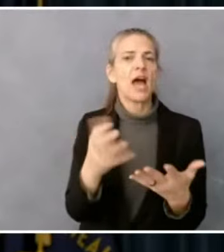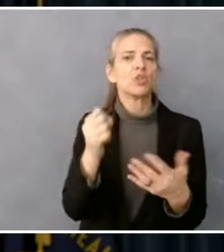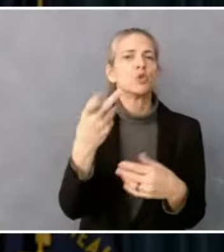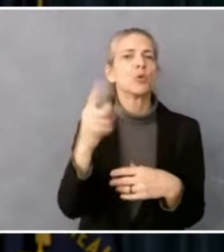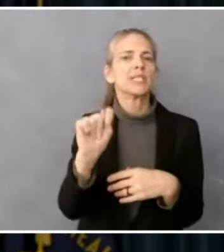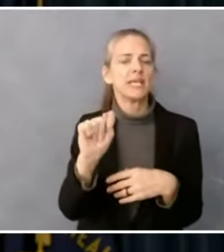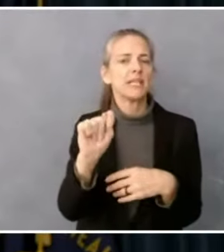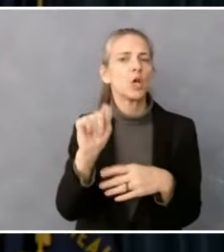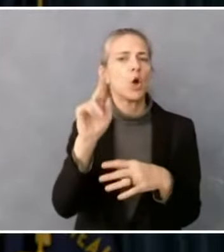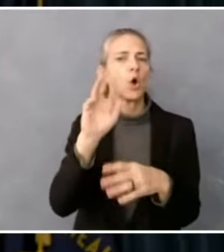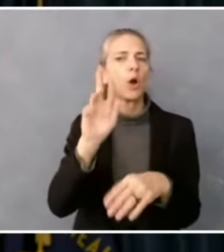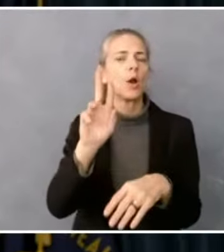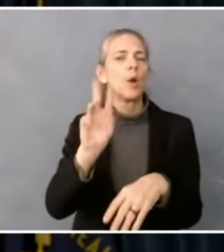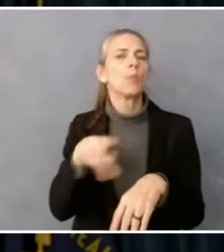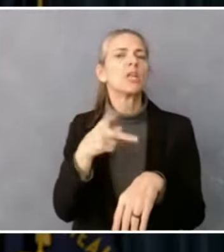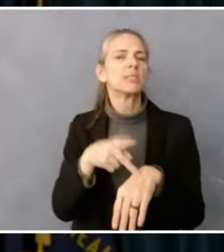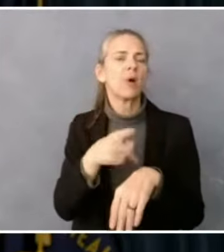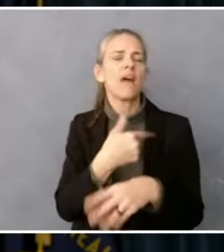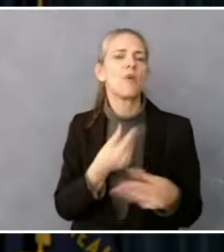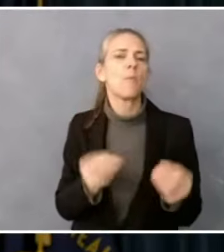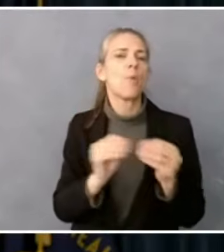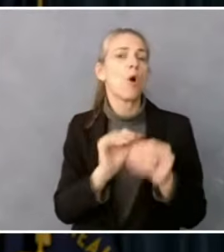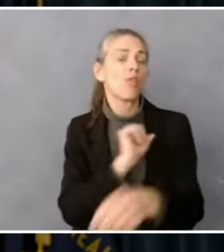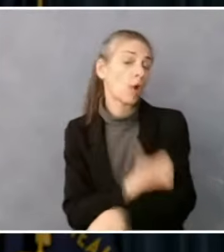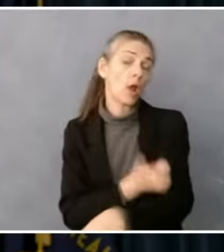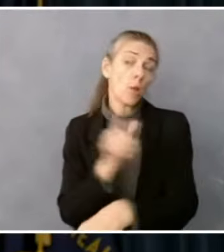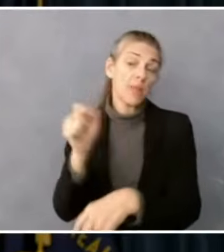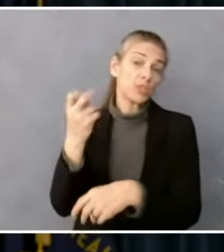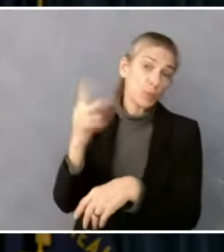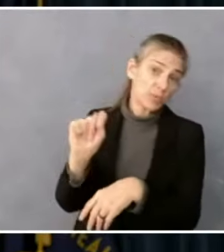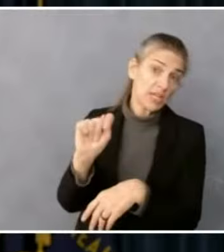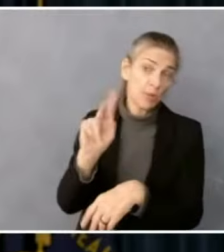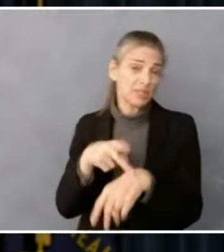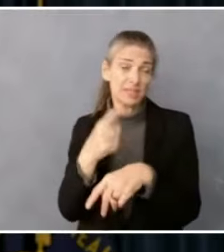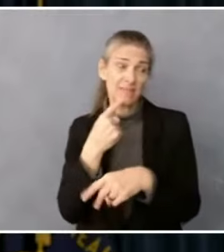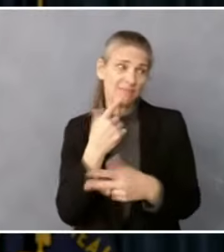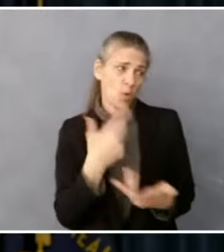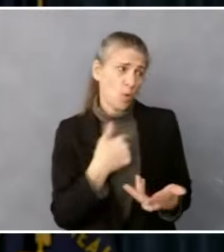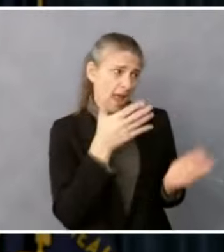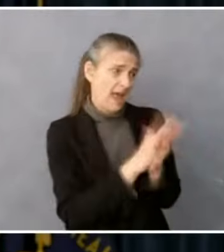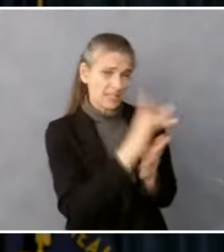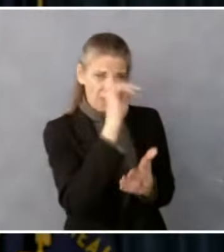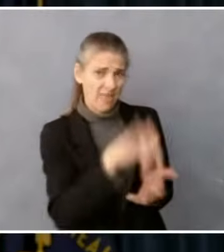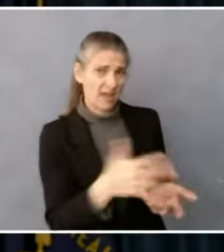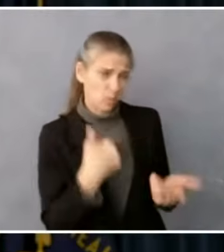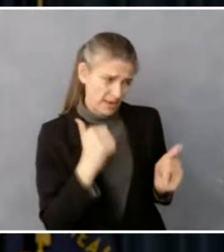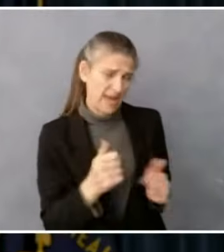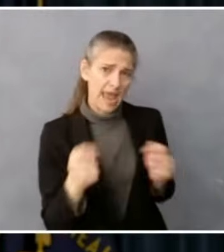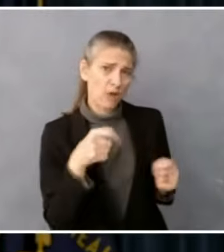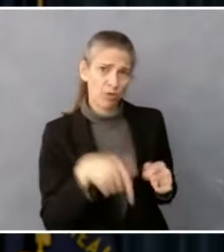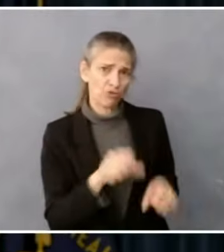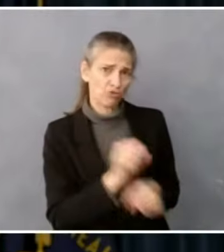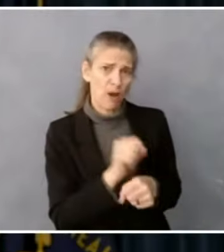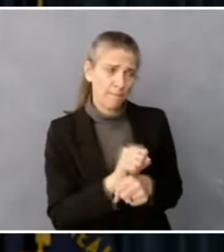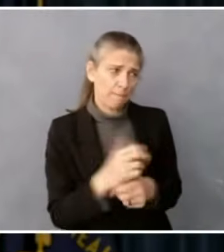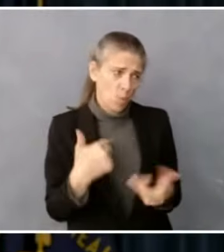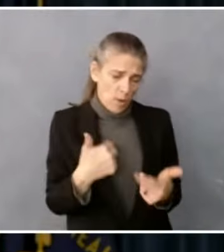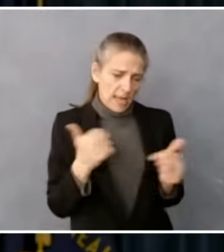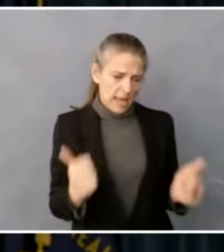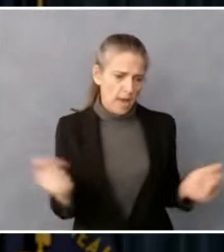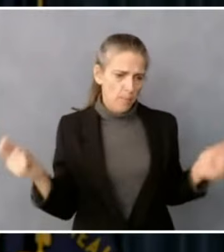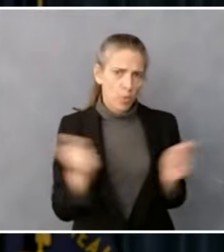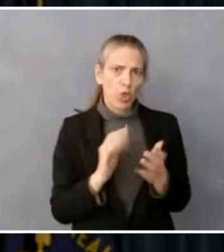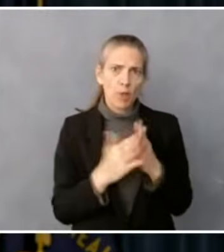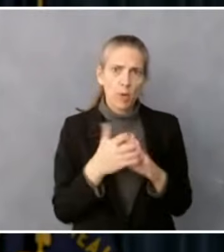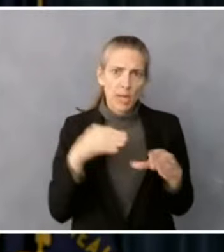more authority, and that superintendent or principal are saying, we didn't ask for this. All right, we can handle this job. We can bring the community in